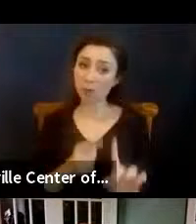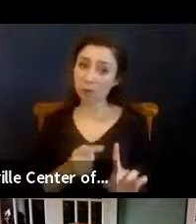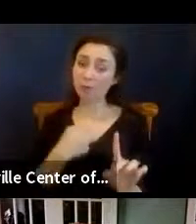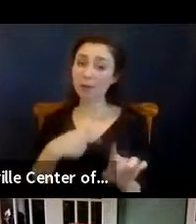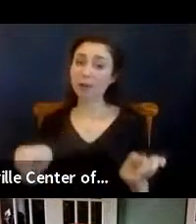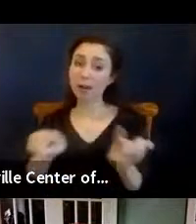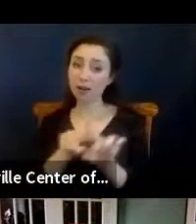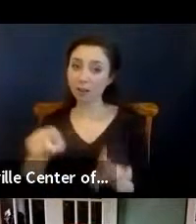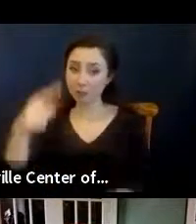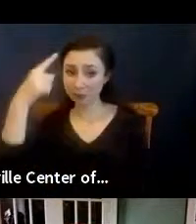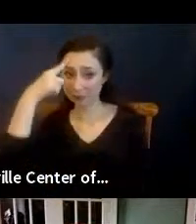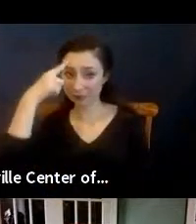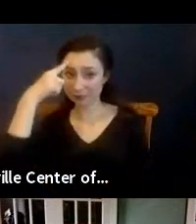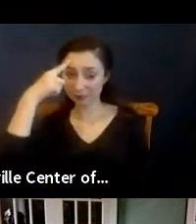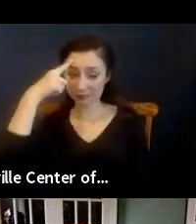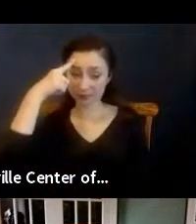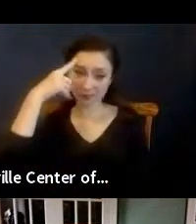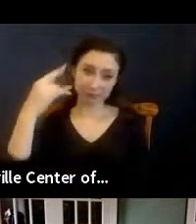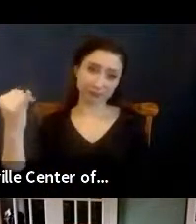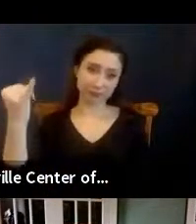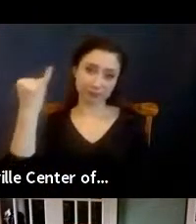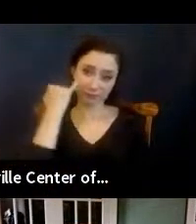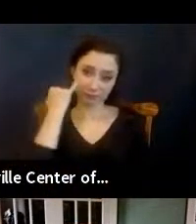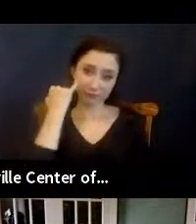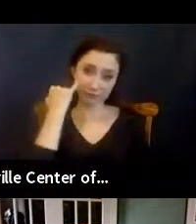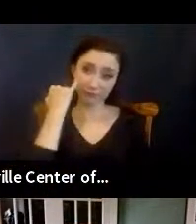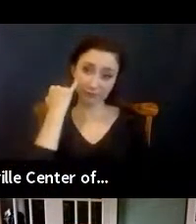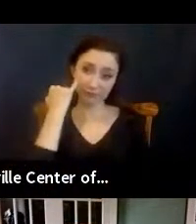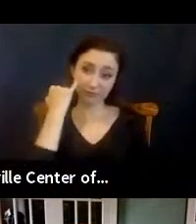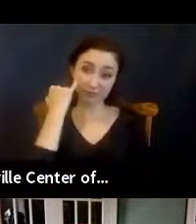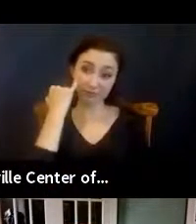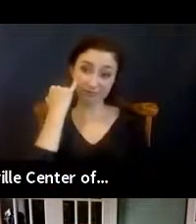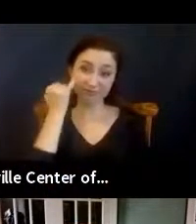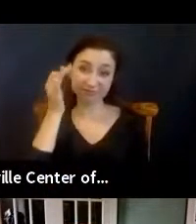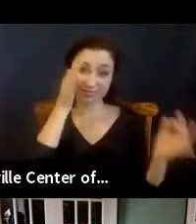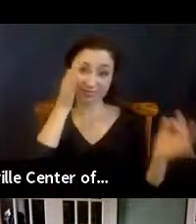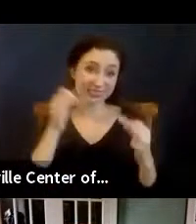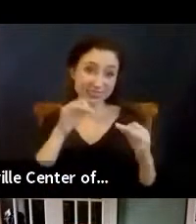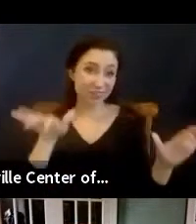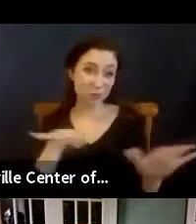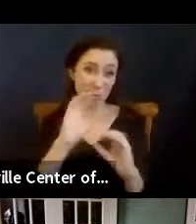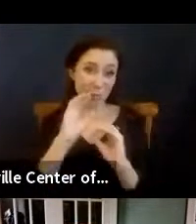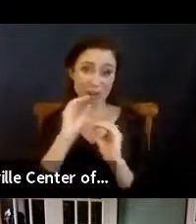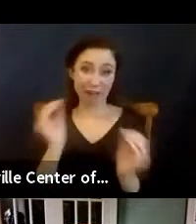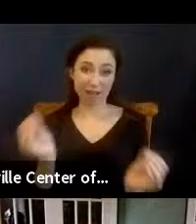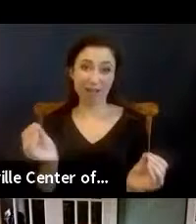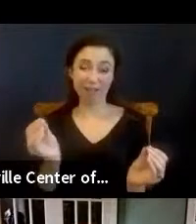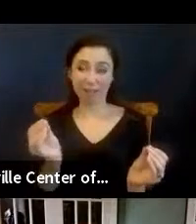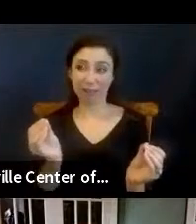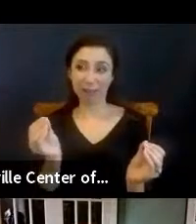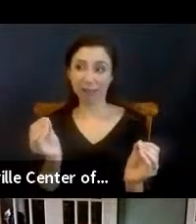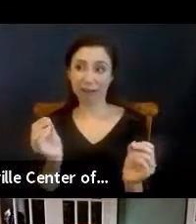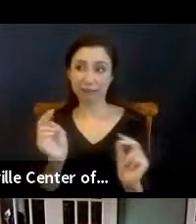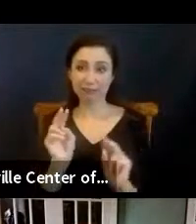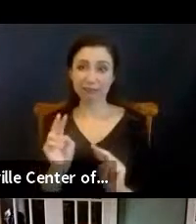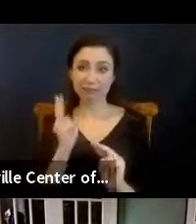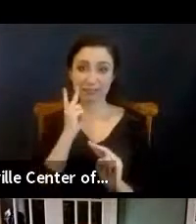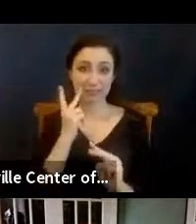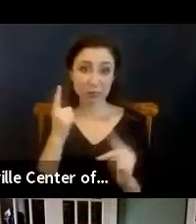also think that if ultimately we choose to do nothing on this